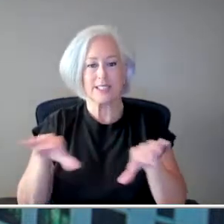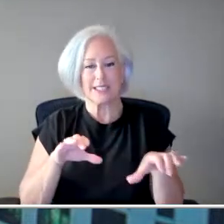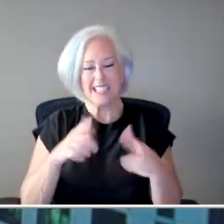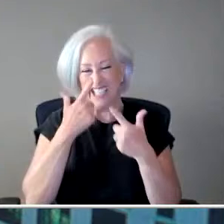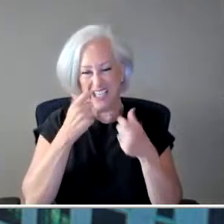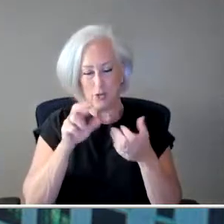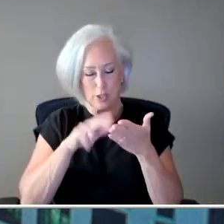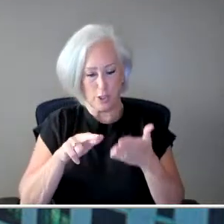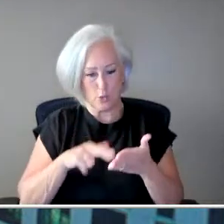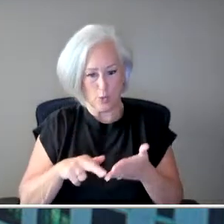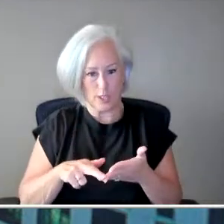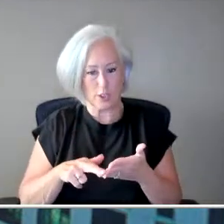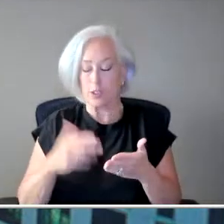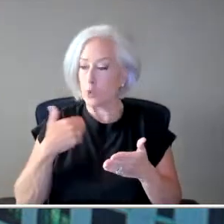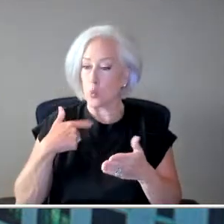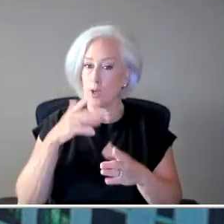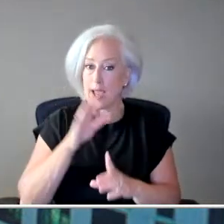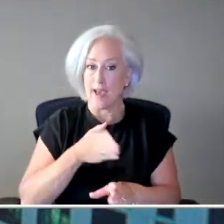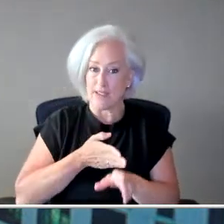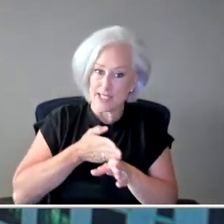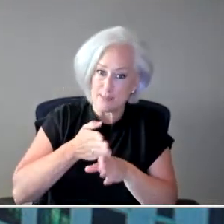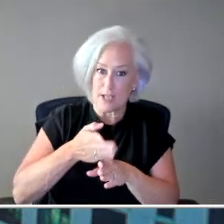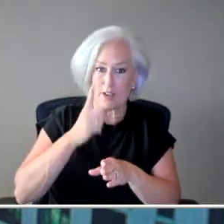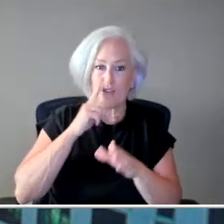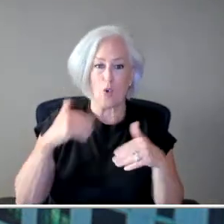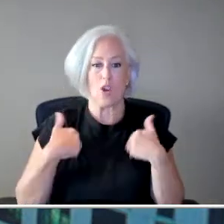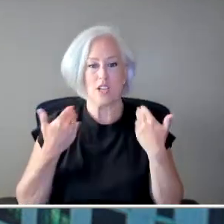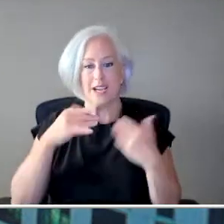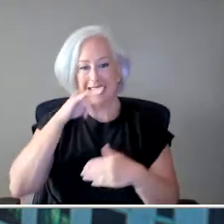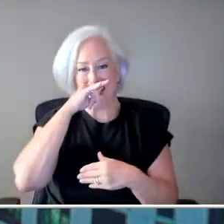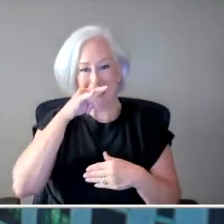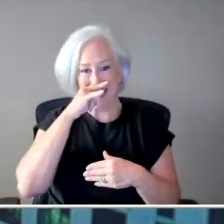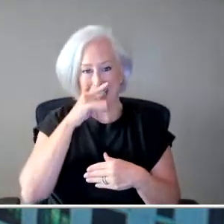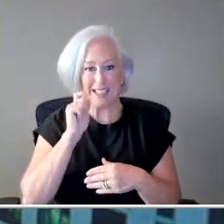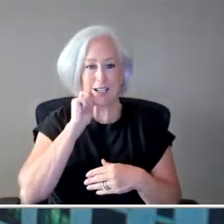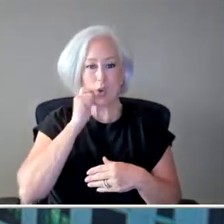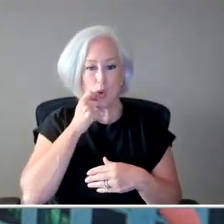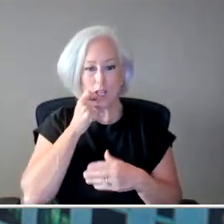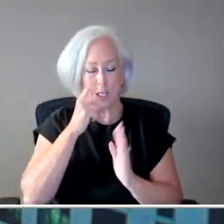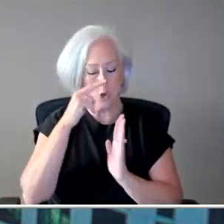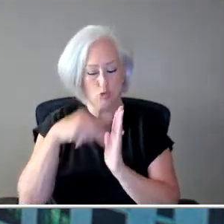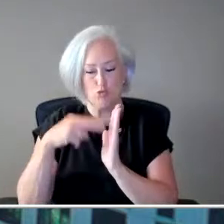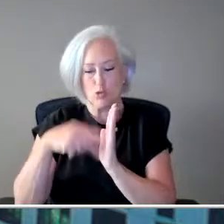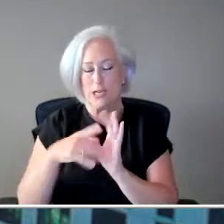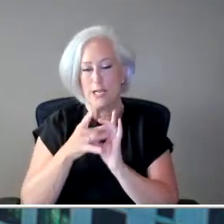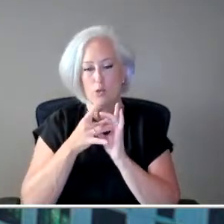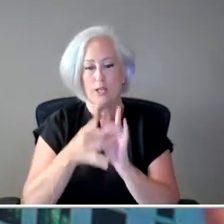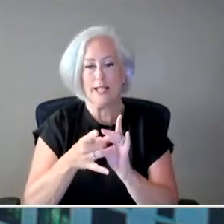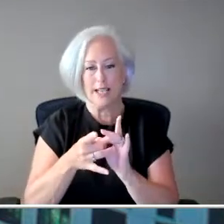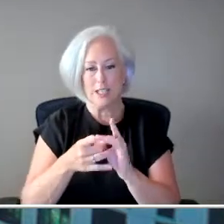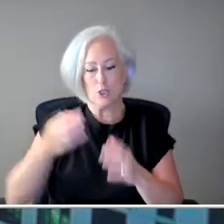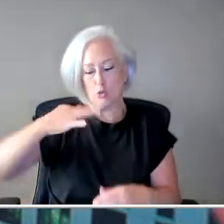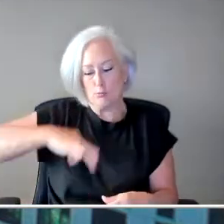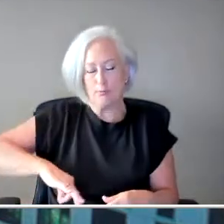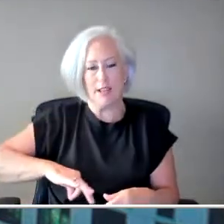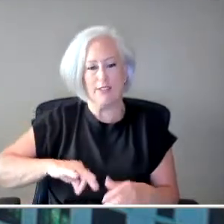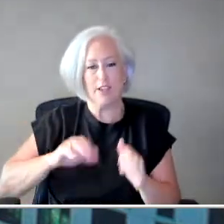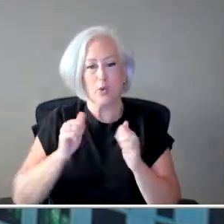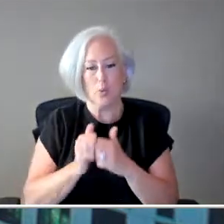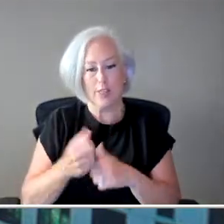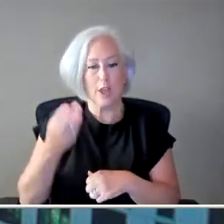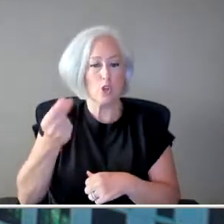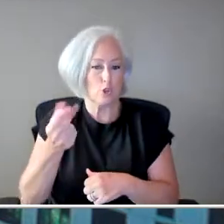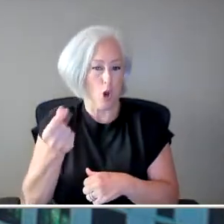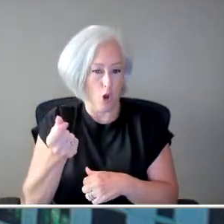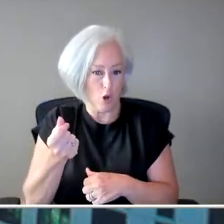is, especially for young kids, some really cool literature about the benefits of spending time with dogs in particular